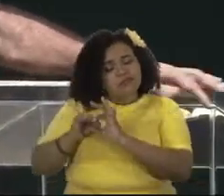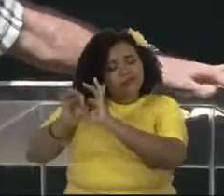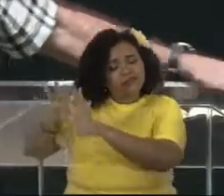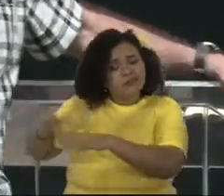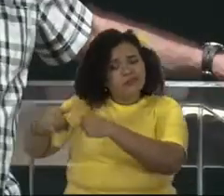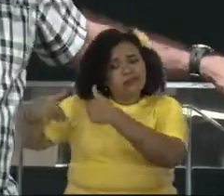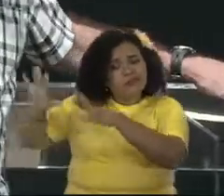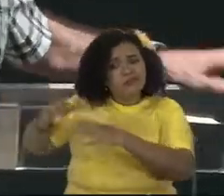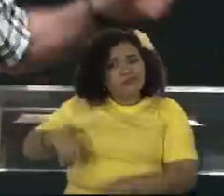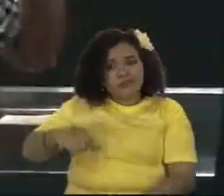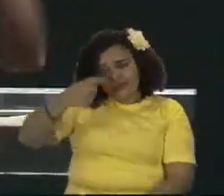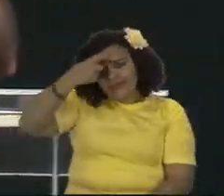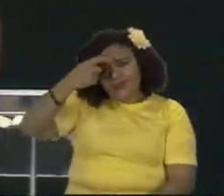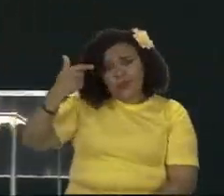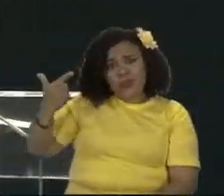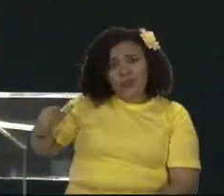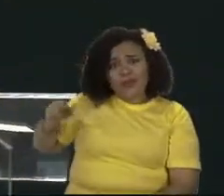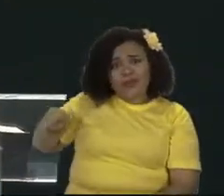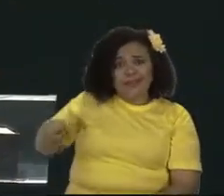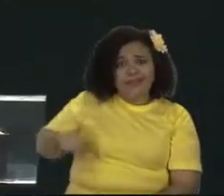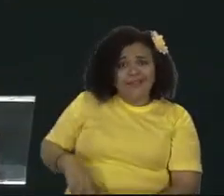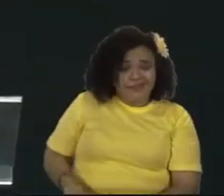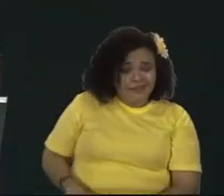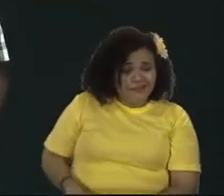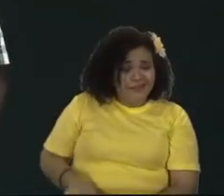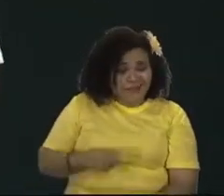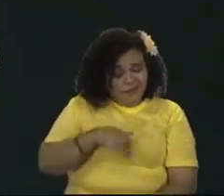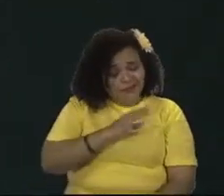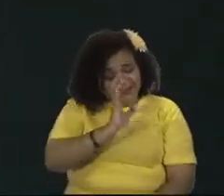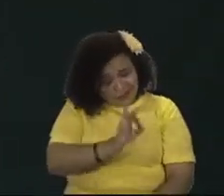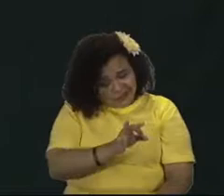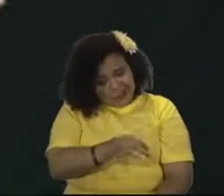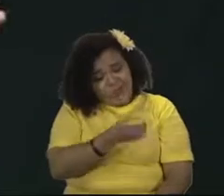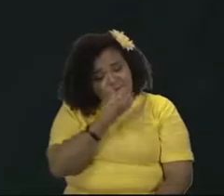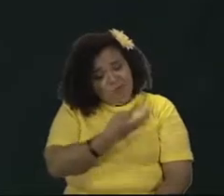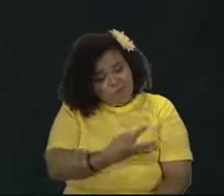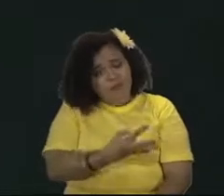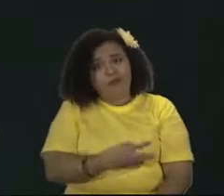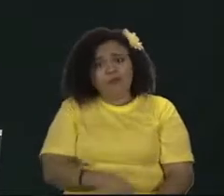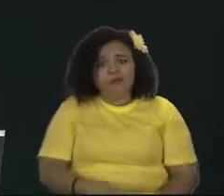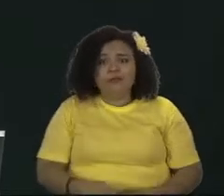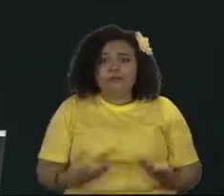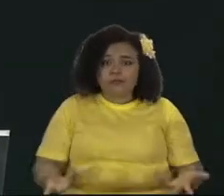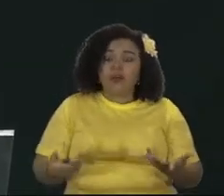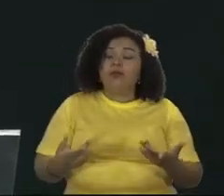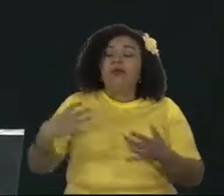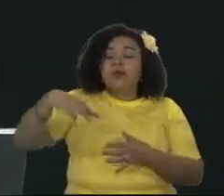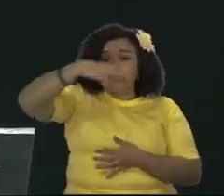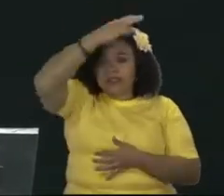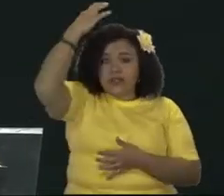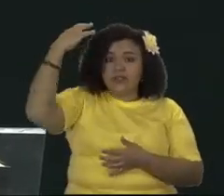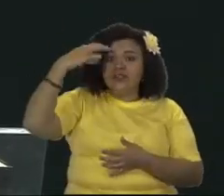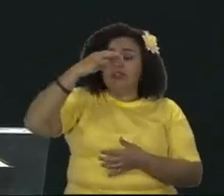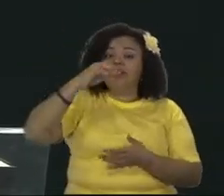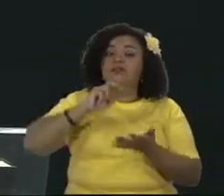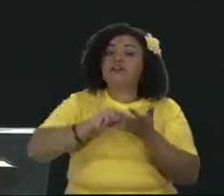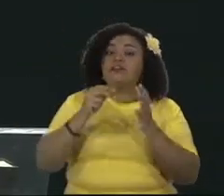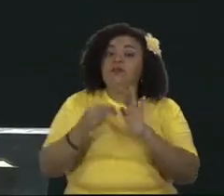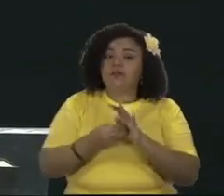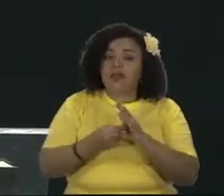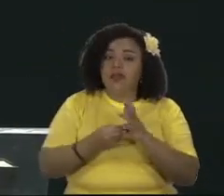the holiness also tells us that you are living without sin.